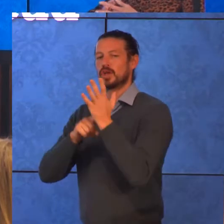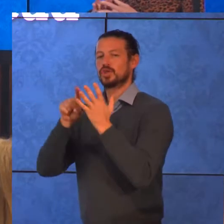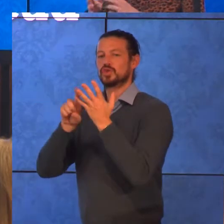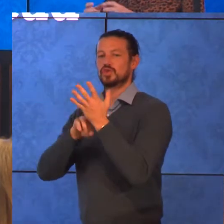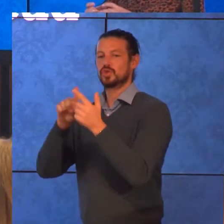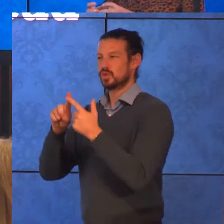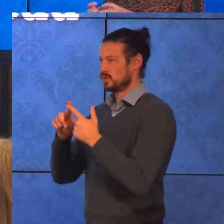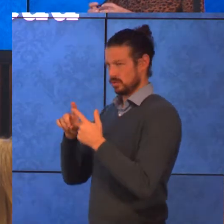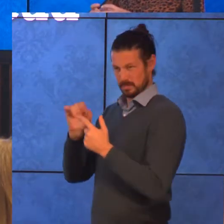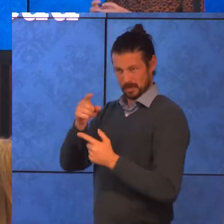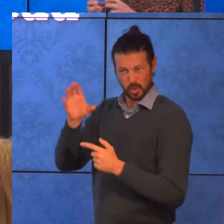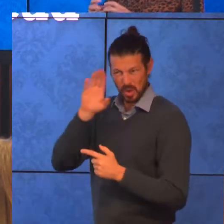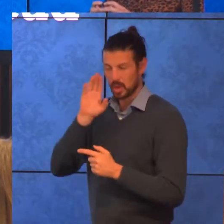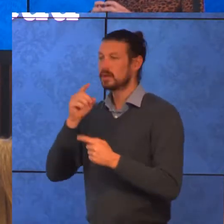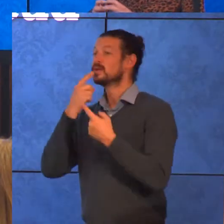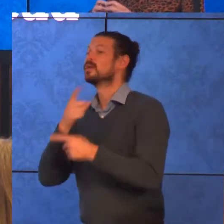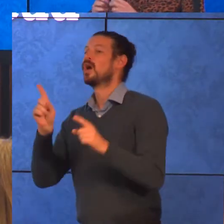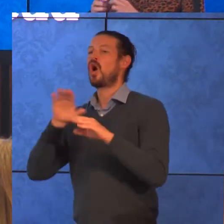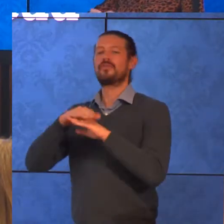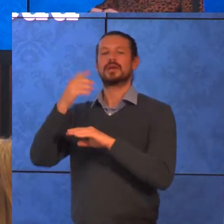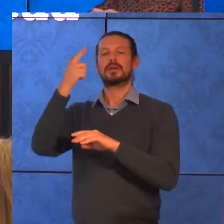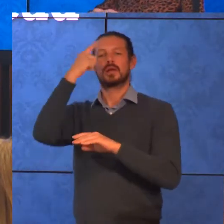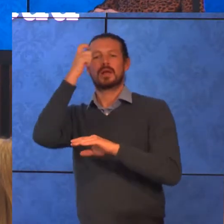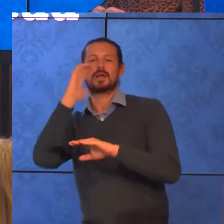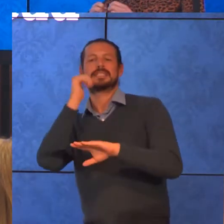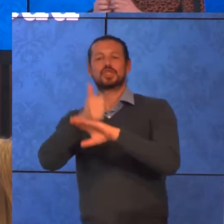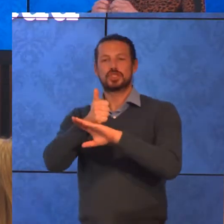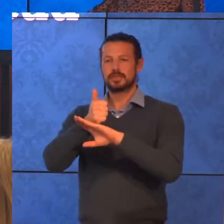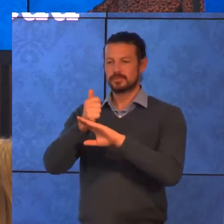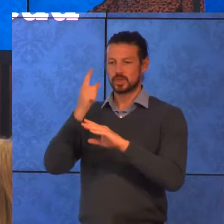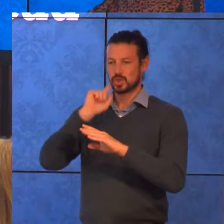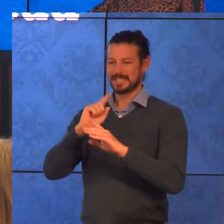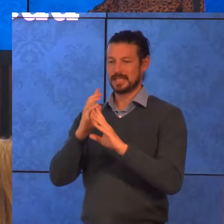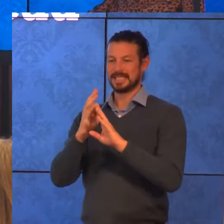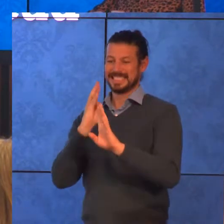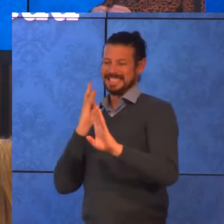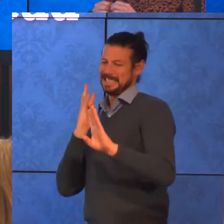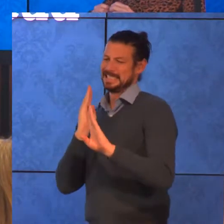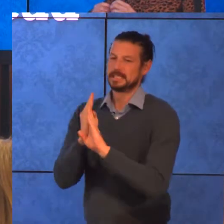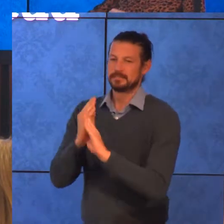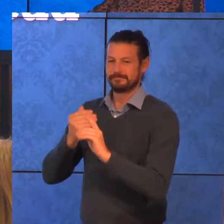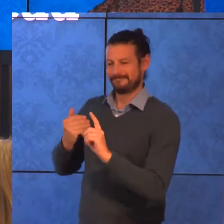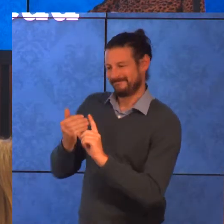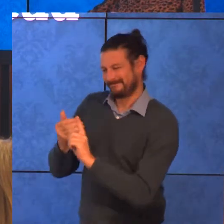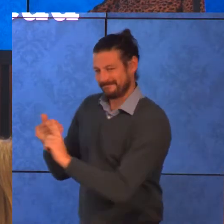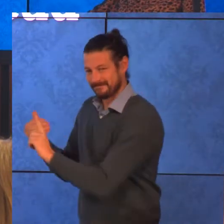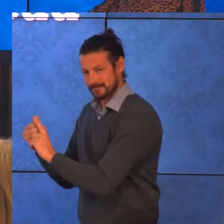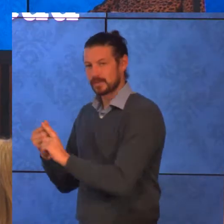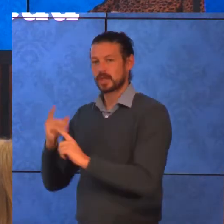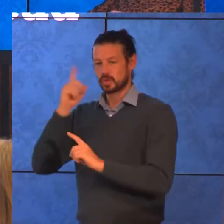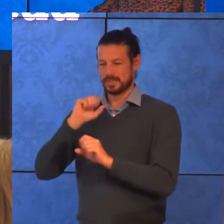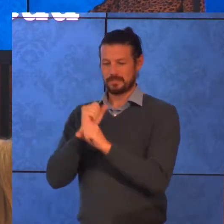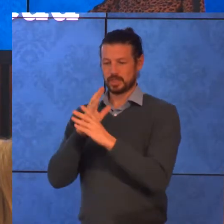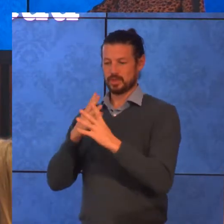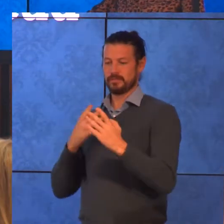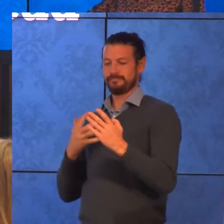a range of initiatives to try and reduce the backlog, which were temporary initiatives with the aim to reducing the backlog by the end of